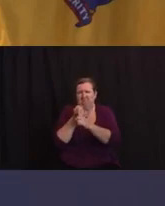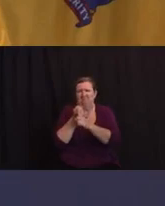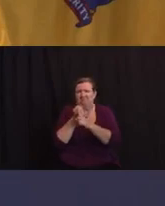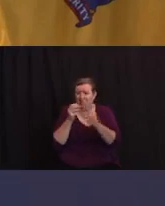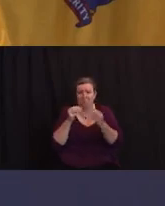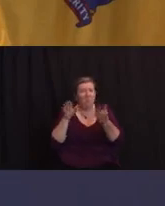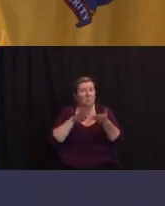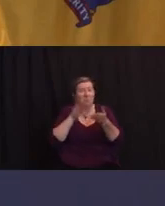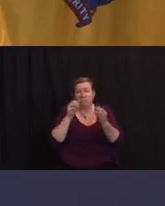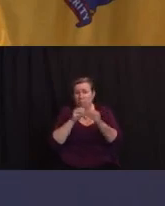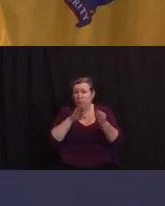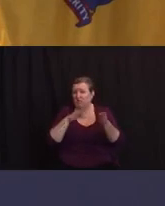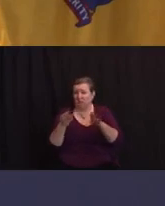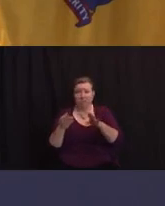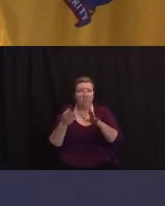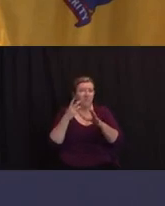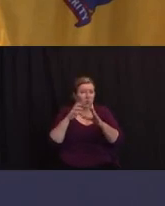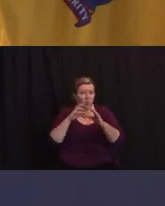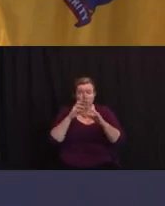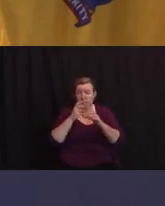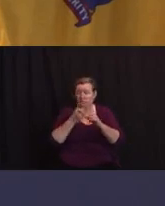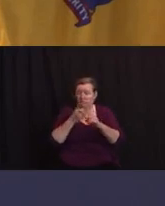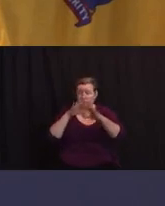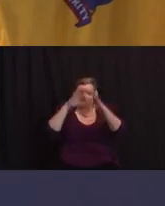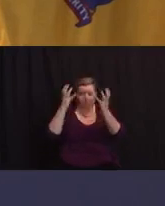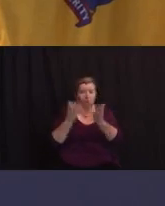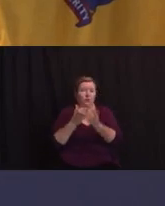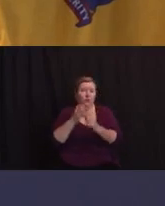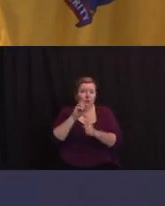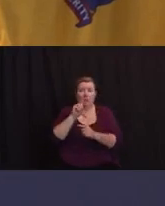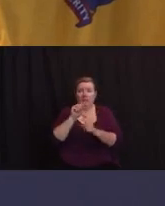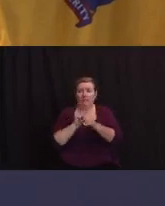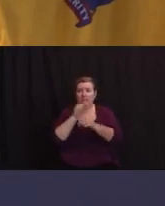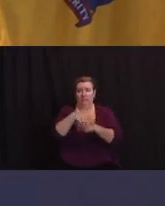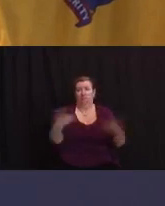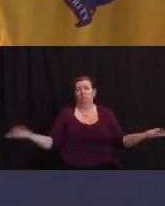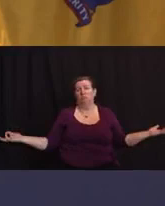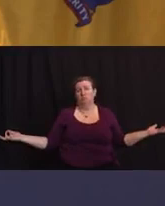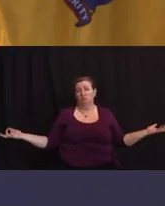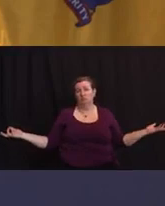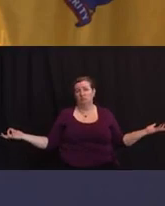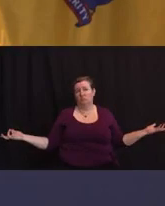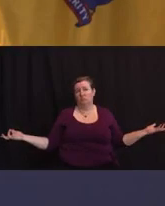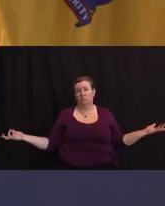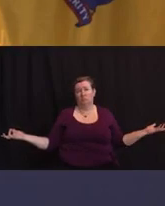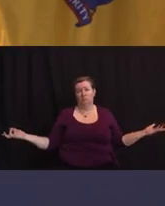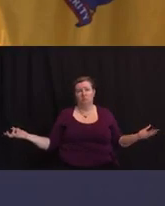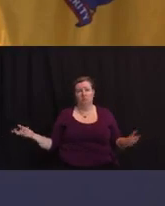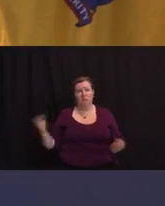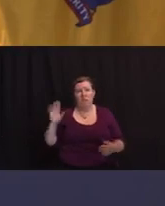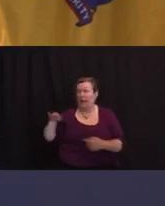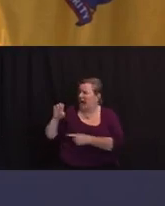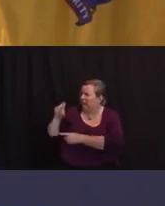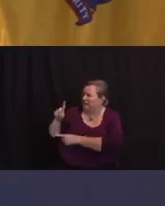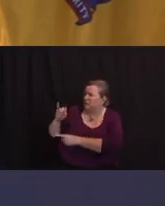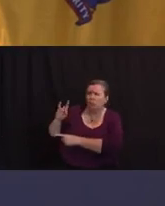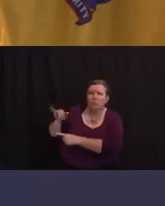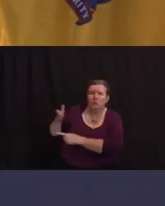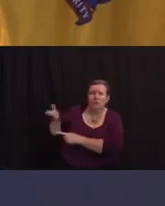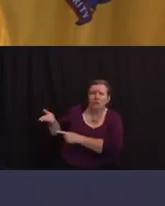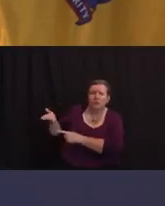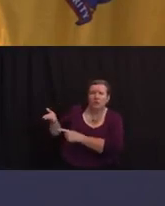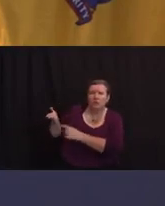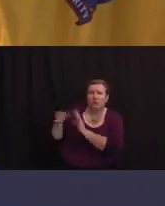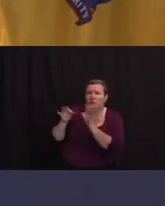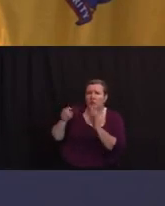COVID, period. There's no overblowing with that at all. Ed or Judy, any comments on the RT and the extent to which